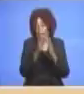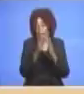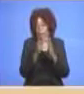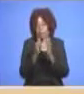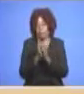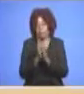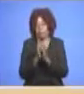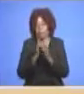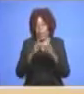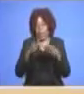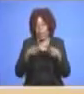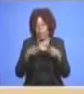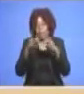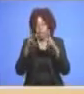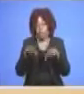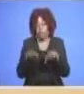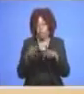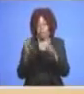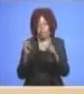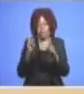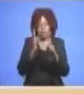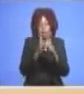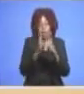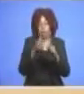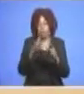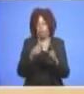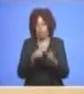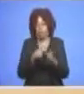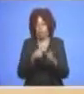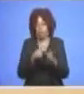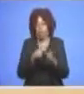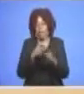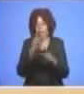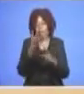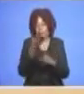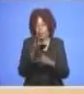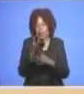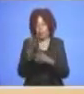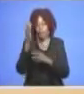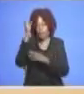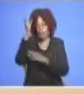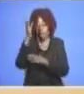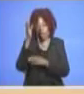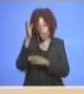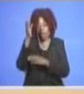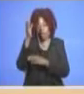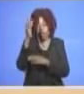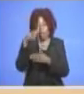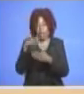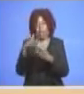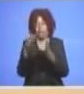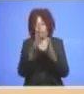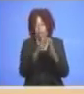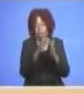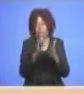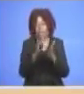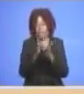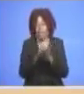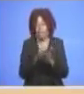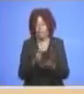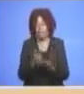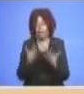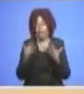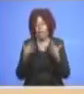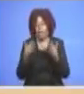I've had persons who have come up to me, and the major concerns from the wider community is the